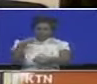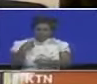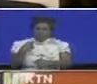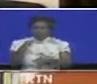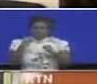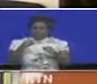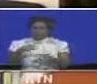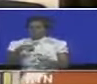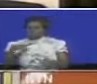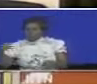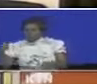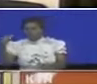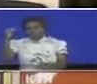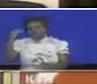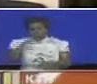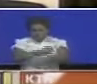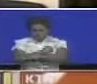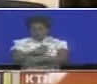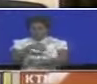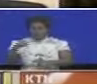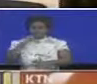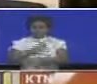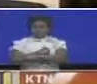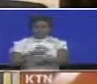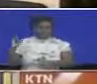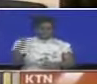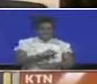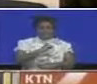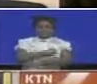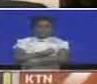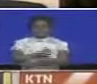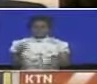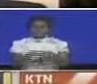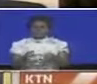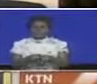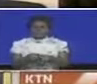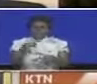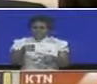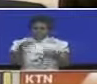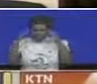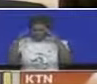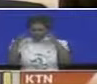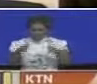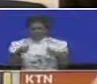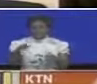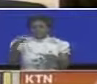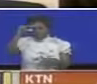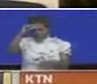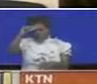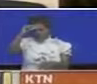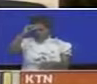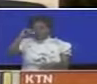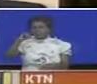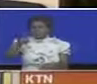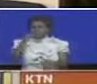are enrolled and remain in school. See, the commitment of Jubilee government is